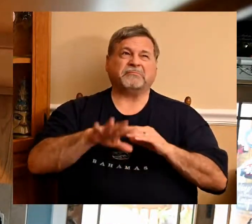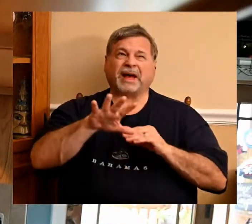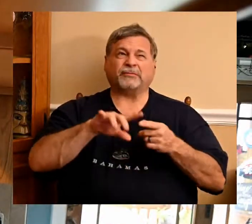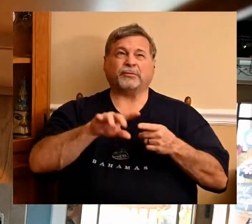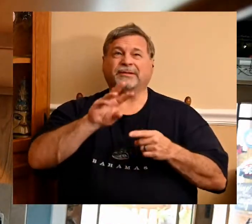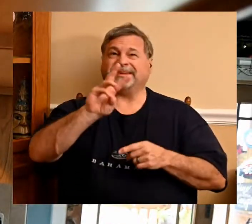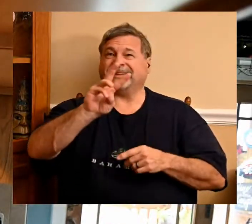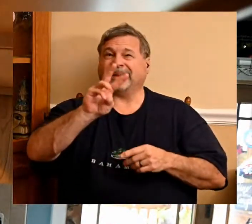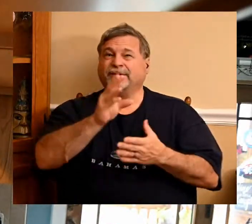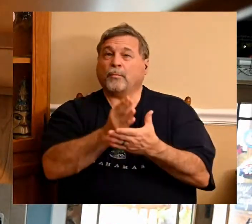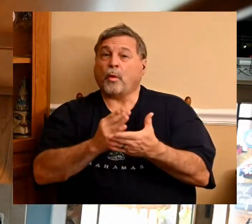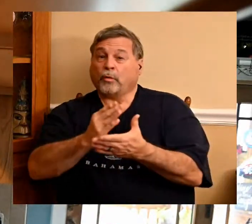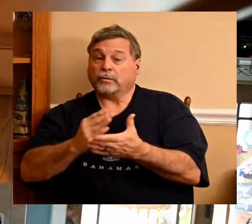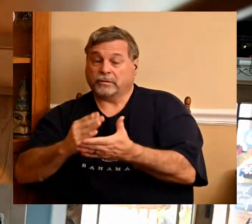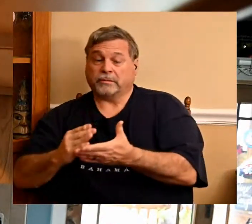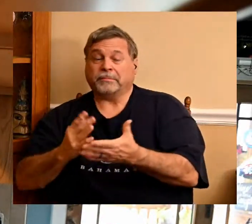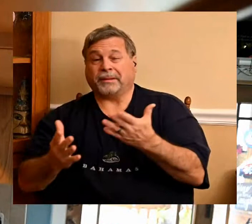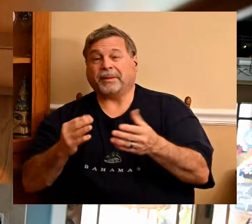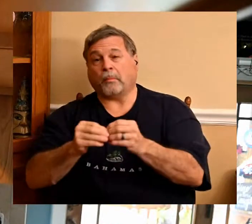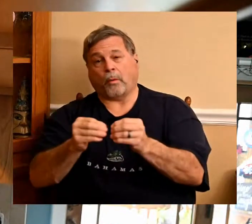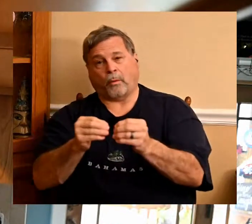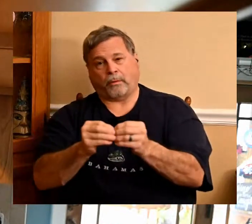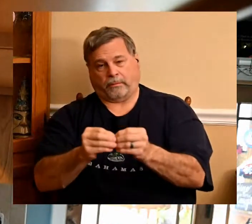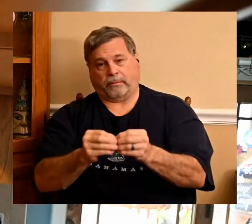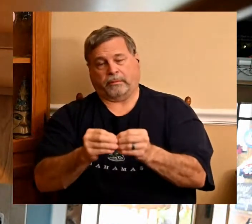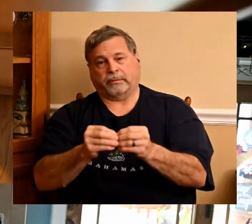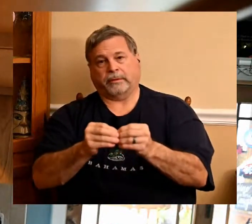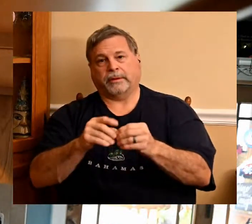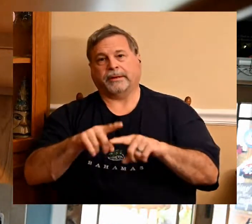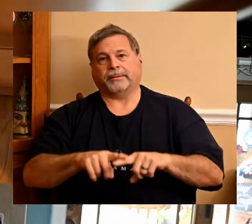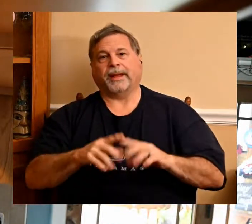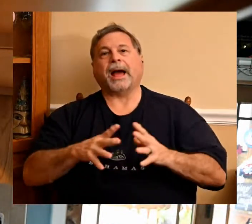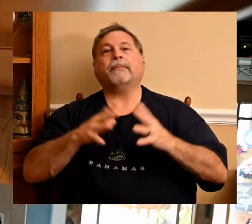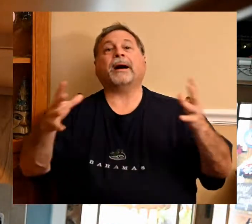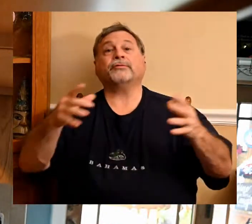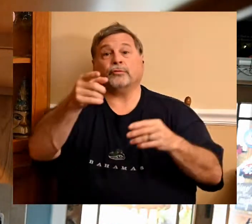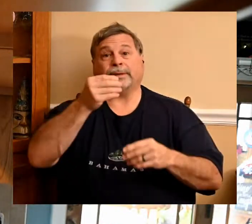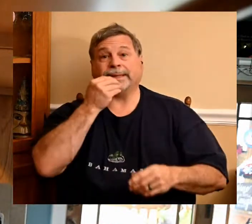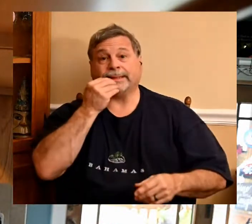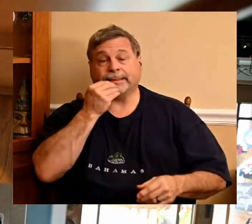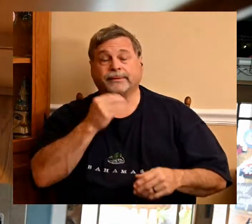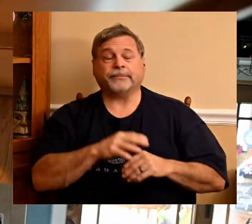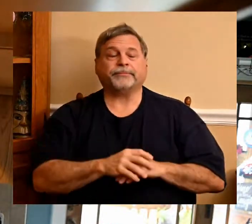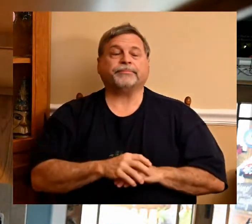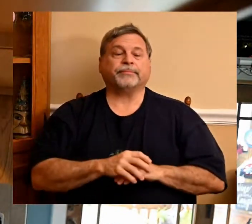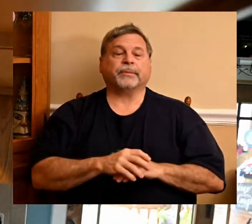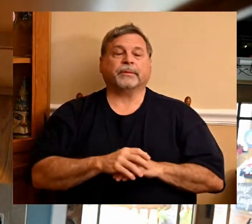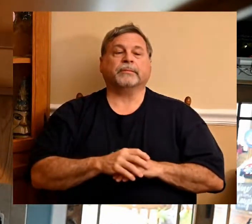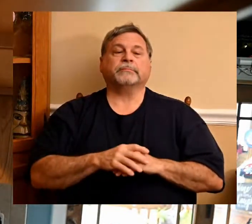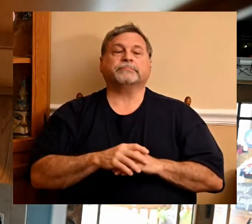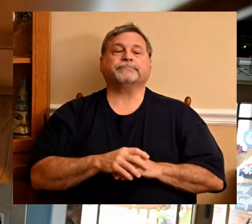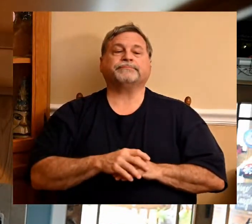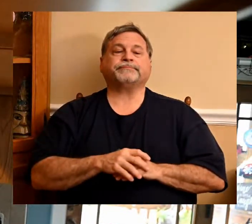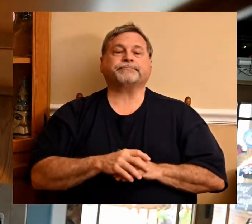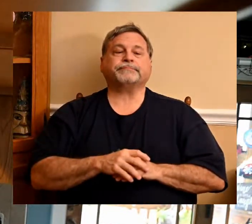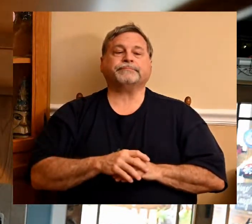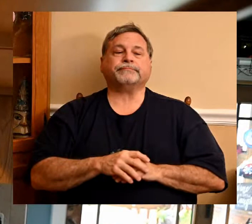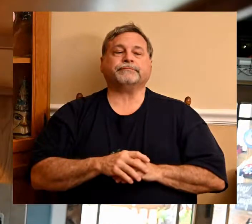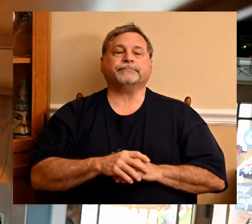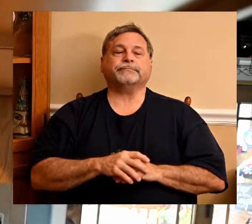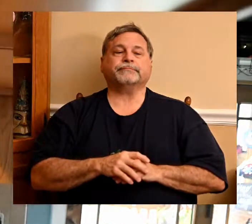5 to 6 portions off of here, and maybe even more depending on how much you eat. So let's get started.